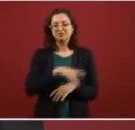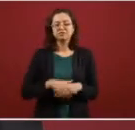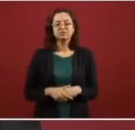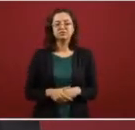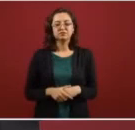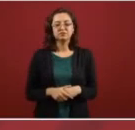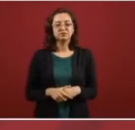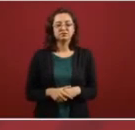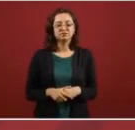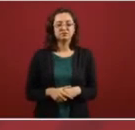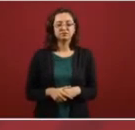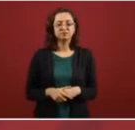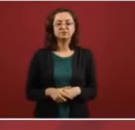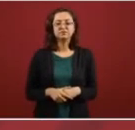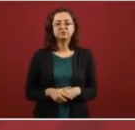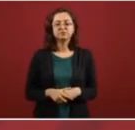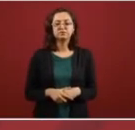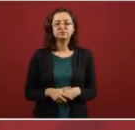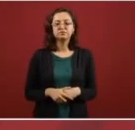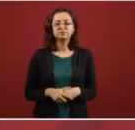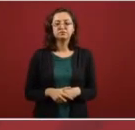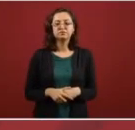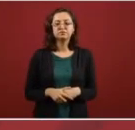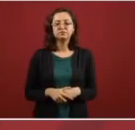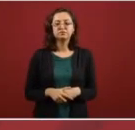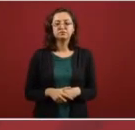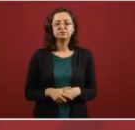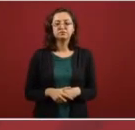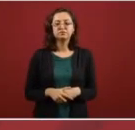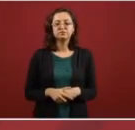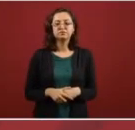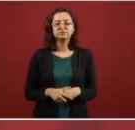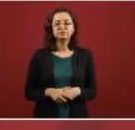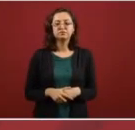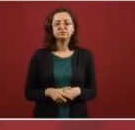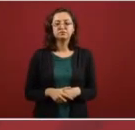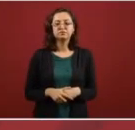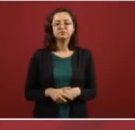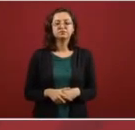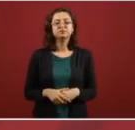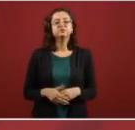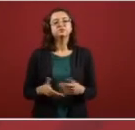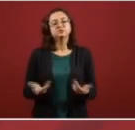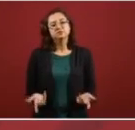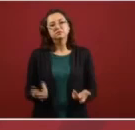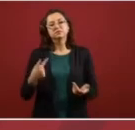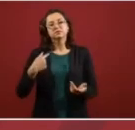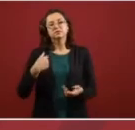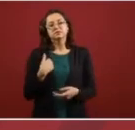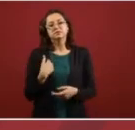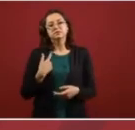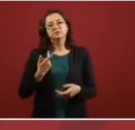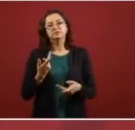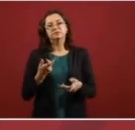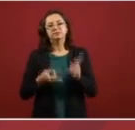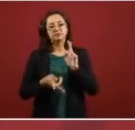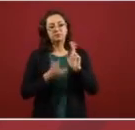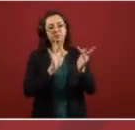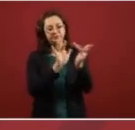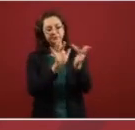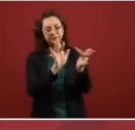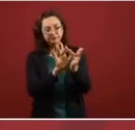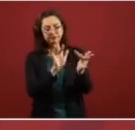Hablamos con Paraguay. And so then we spoke with Paraguay. Yo establecí contacto con